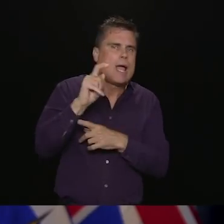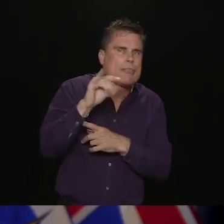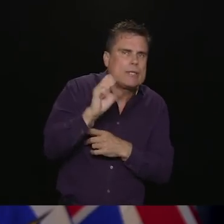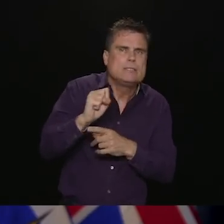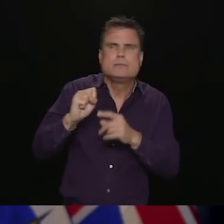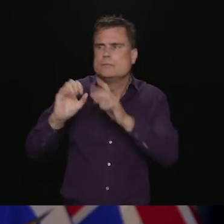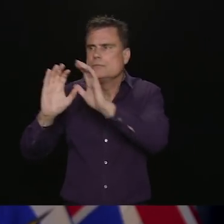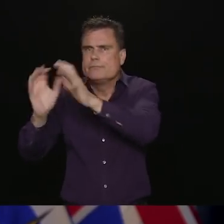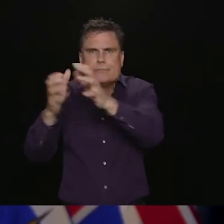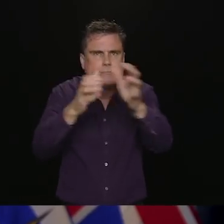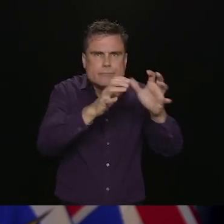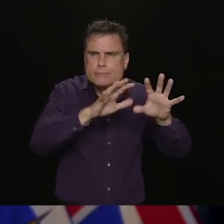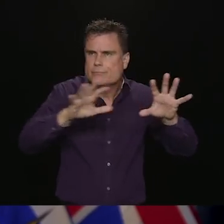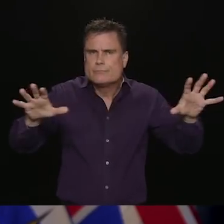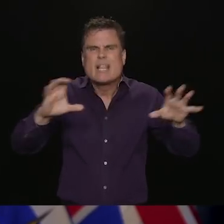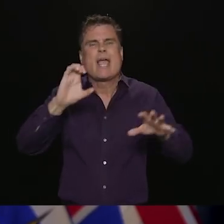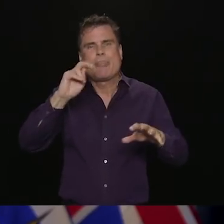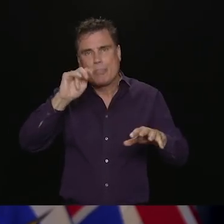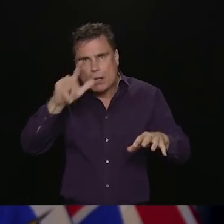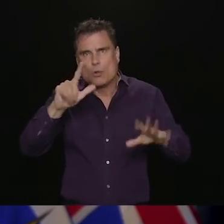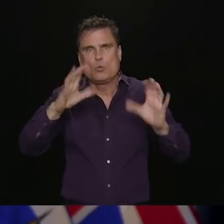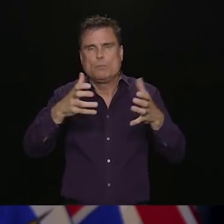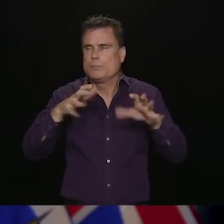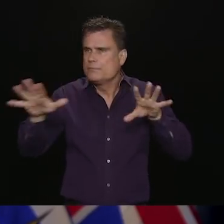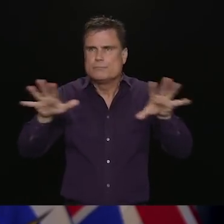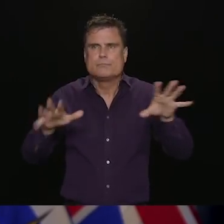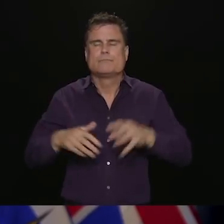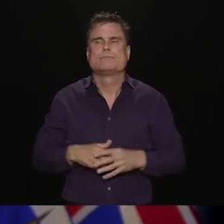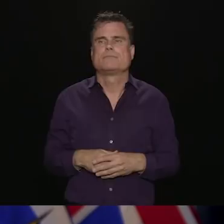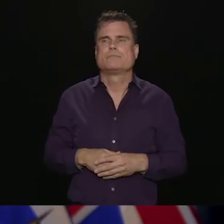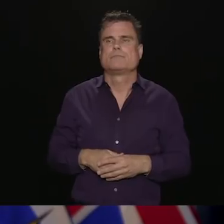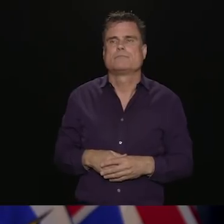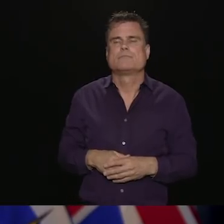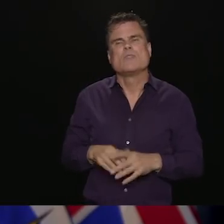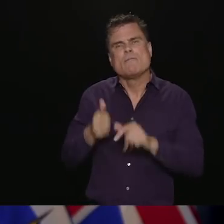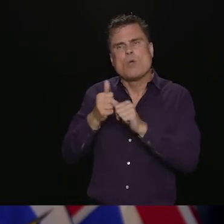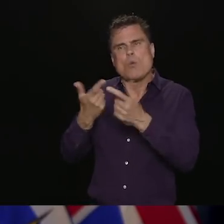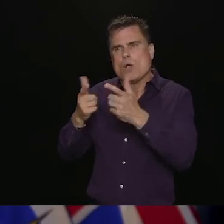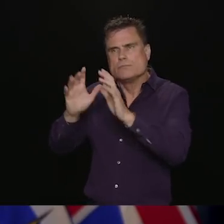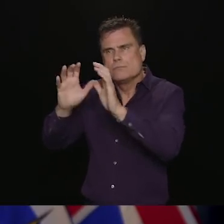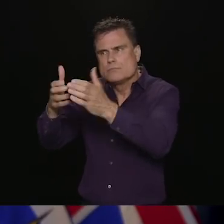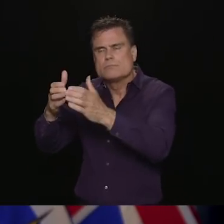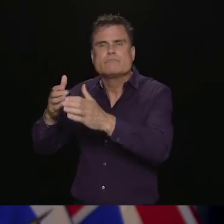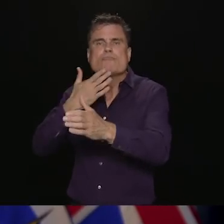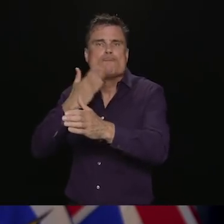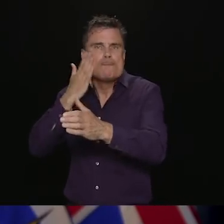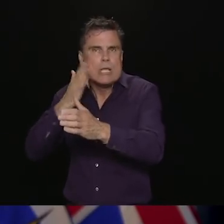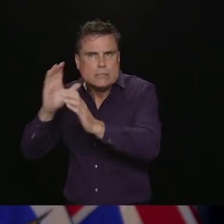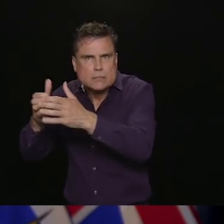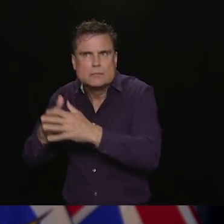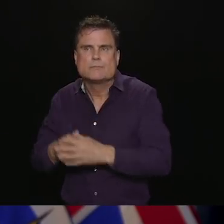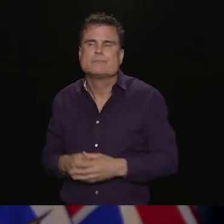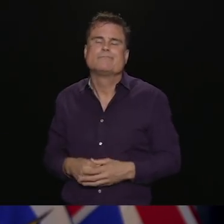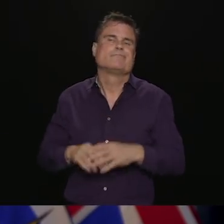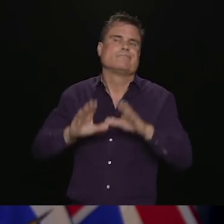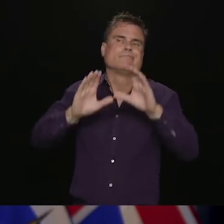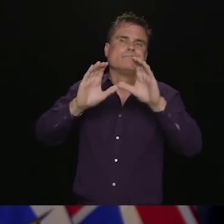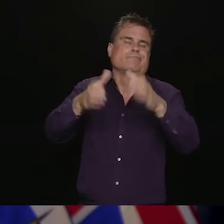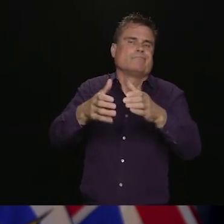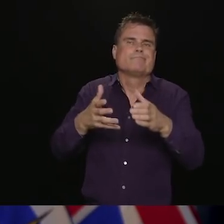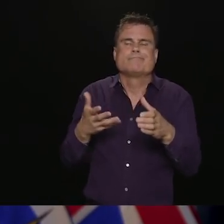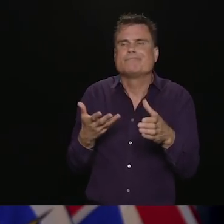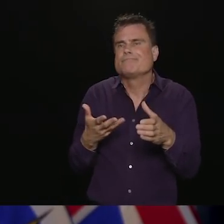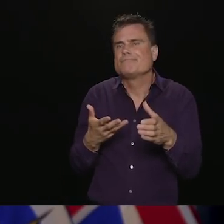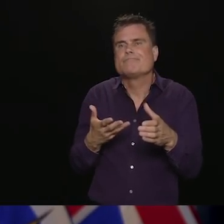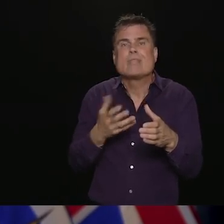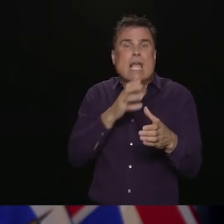socioeconomic status, the other things that we know go into helping us understand who has been most differentially affected. So the